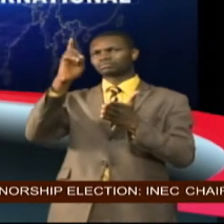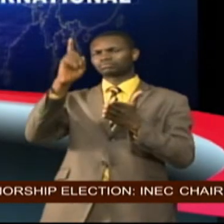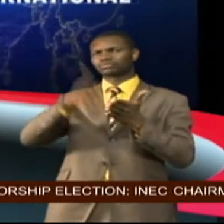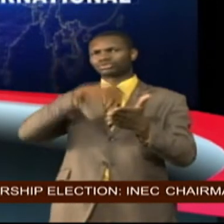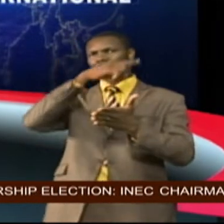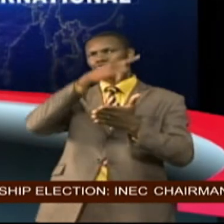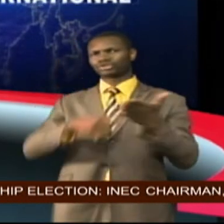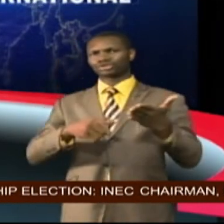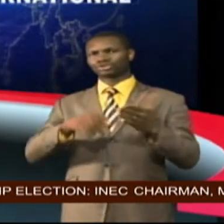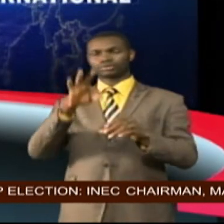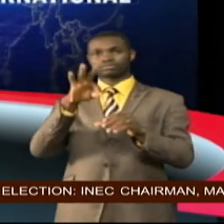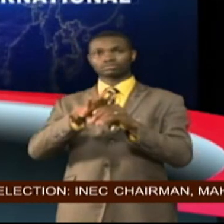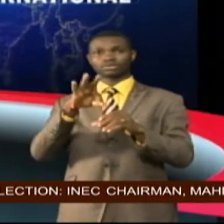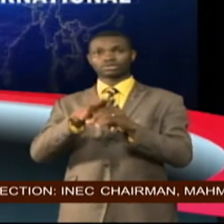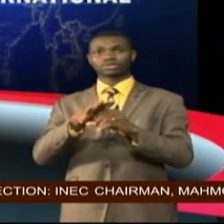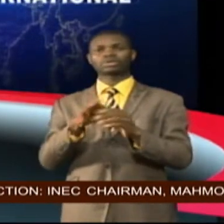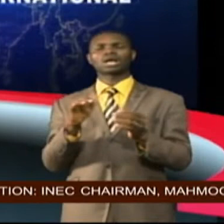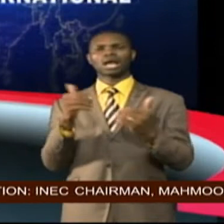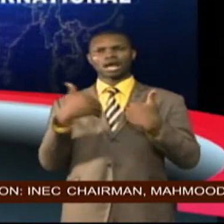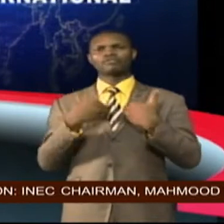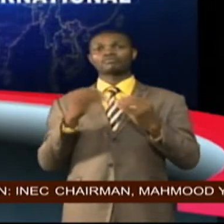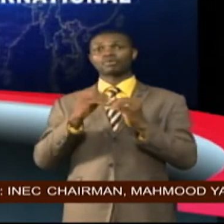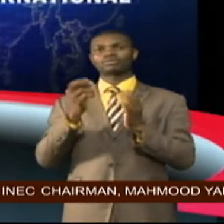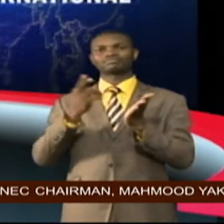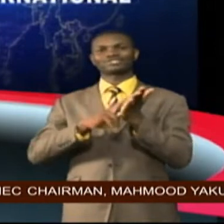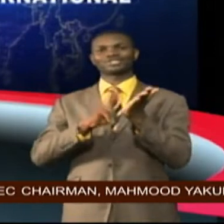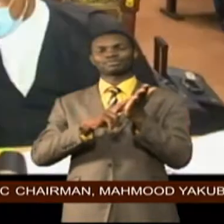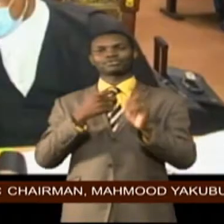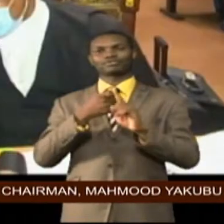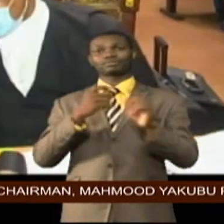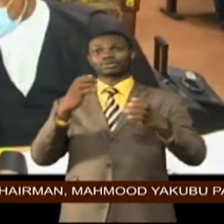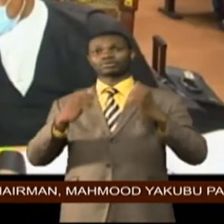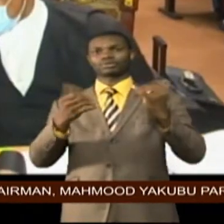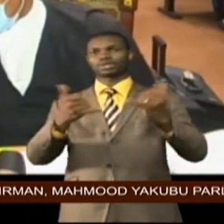election. Austin Ayebe has details of the proceedings.